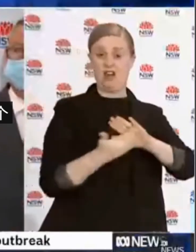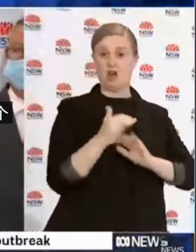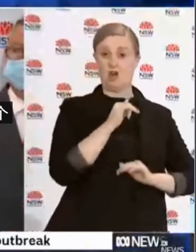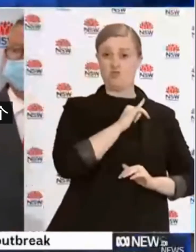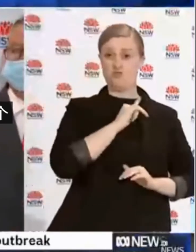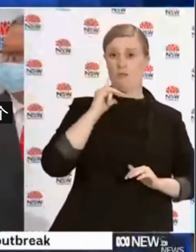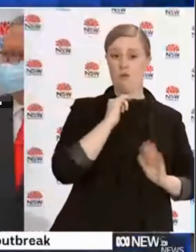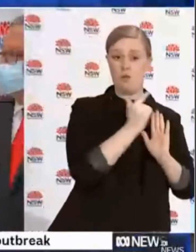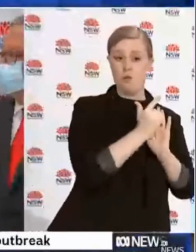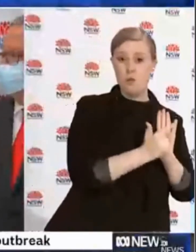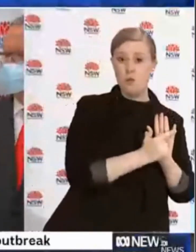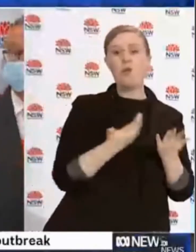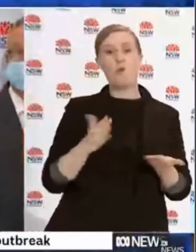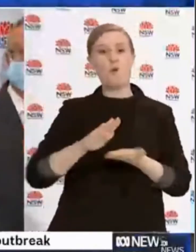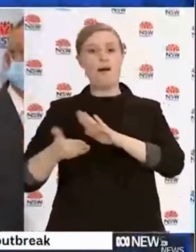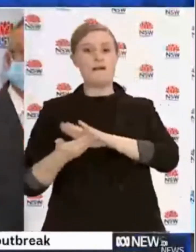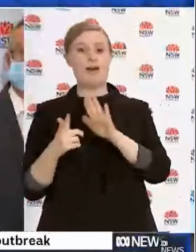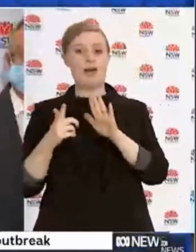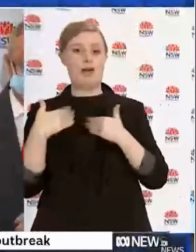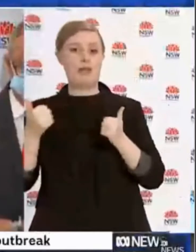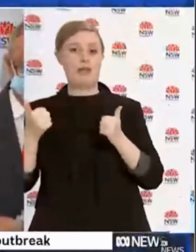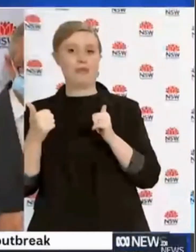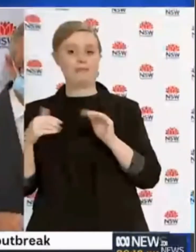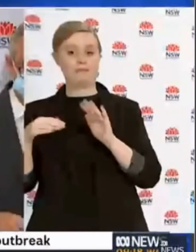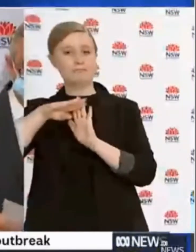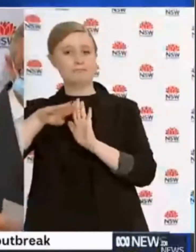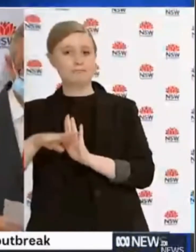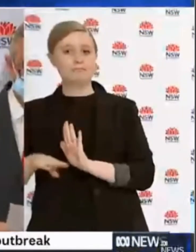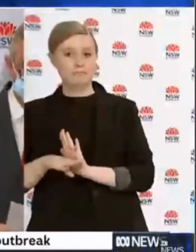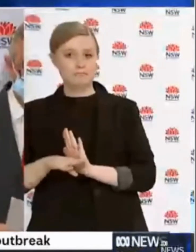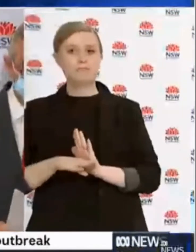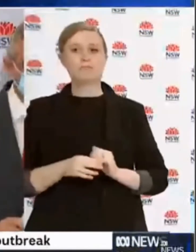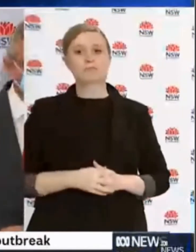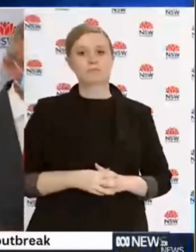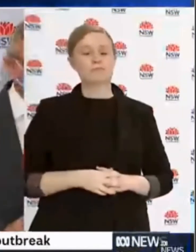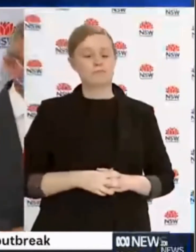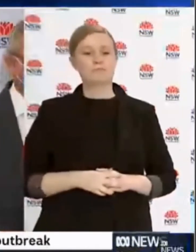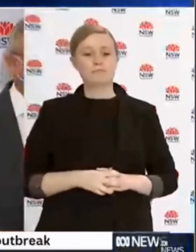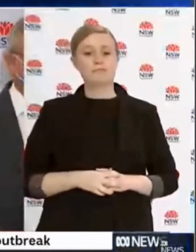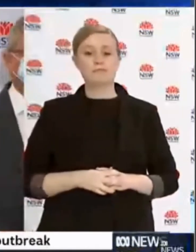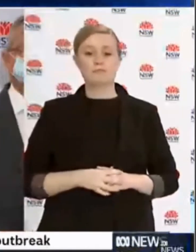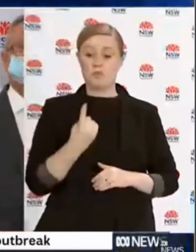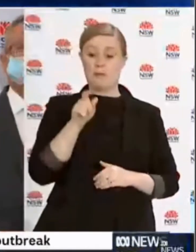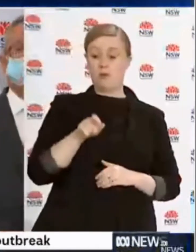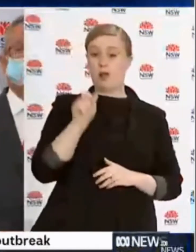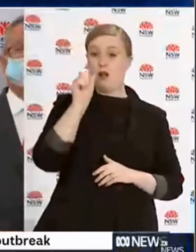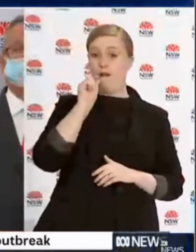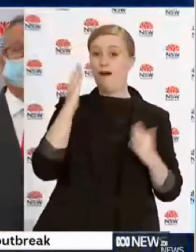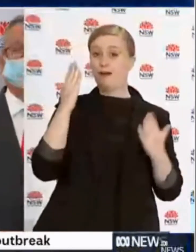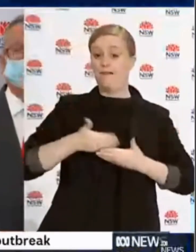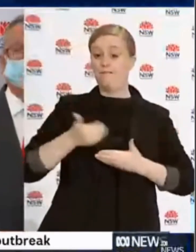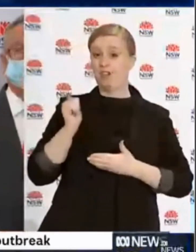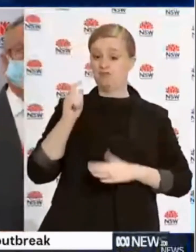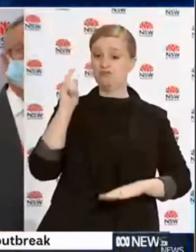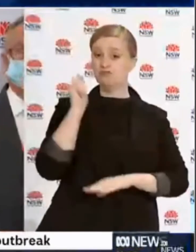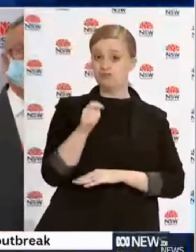been investigating matters ever since the protest occurred, and as I indicated, that person was charged last night from the Central